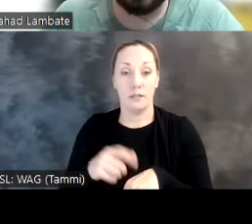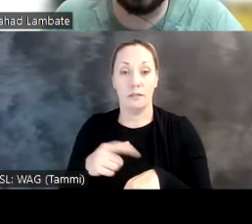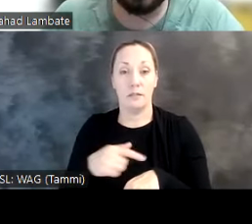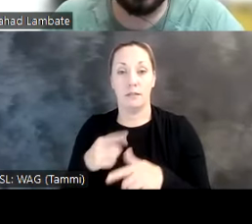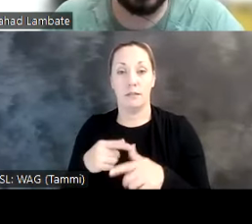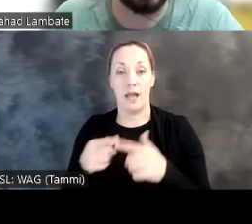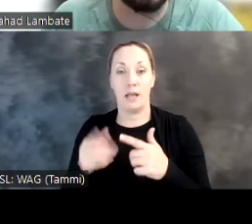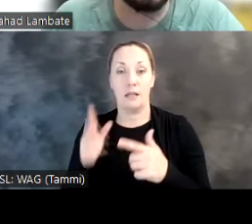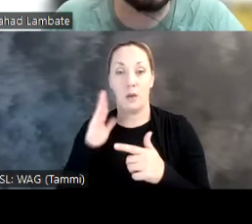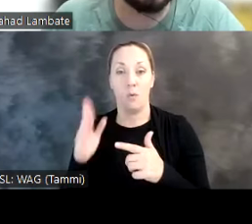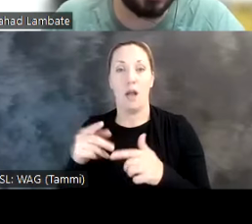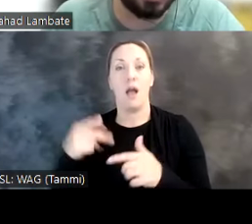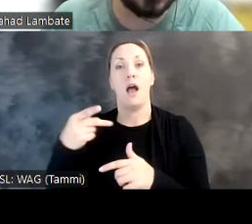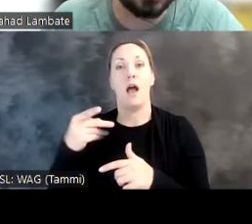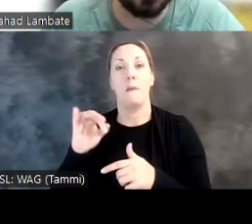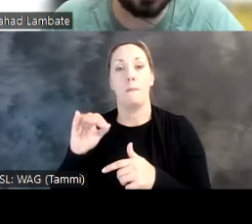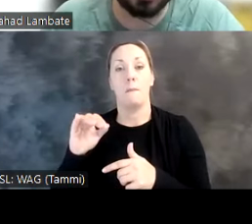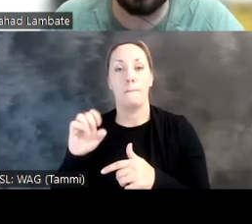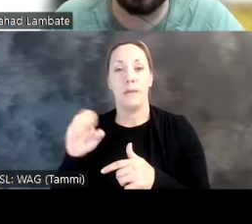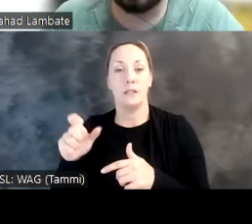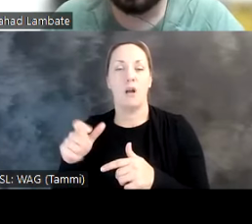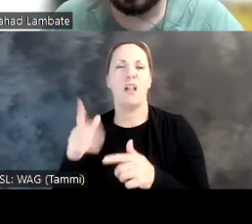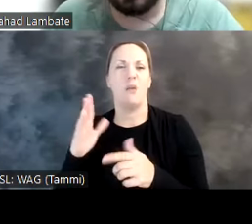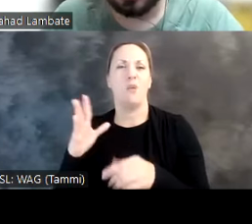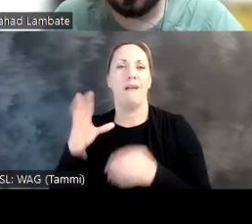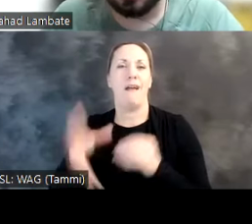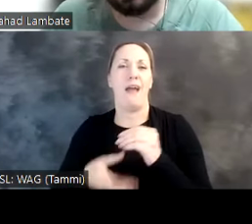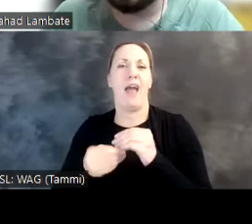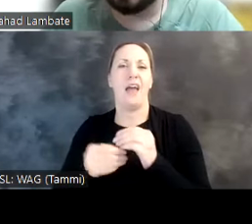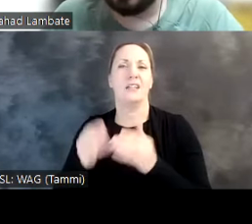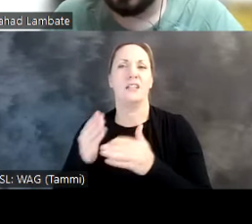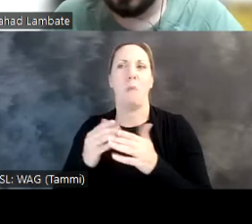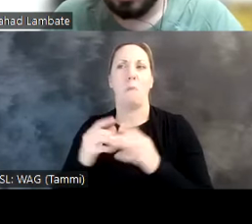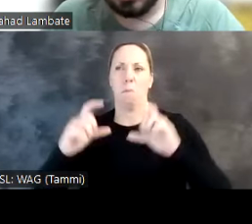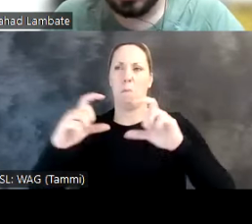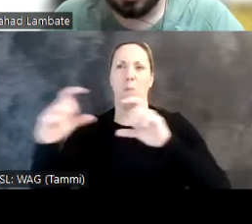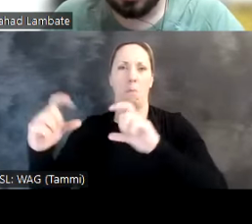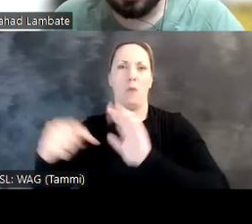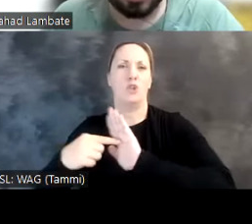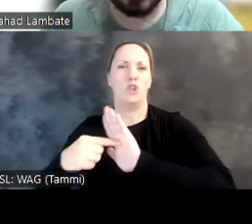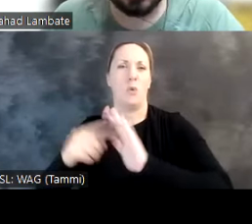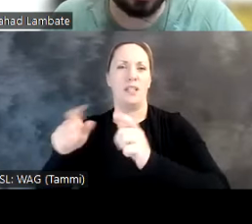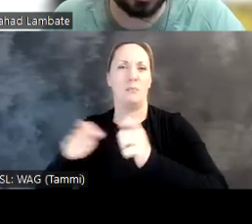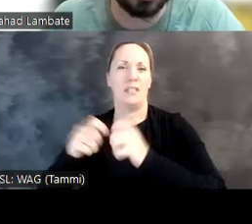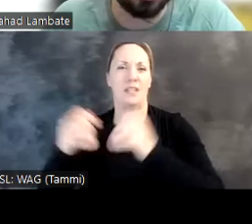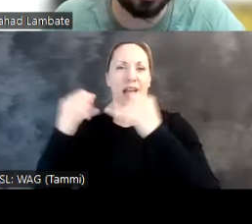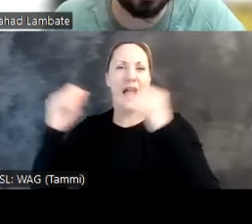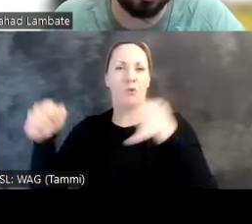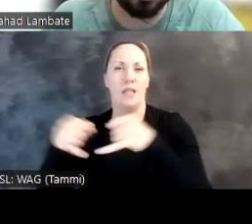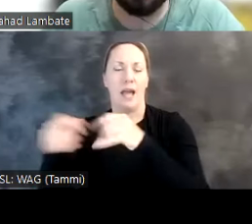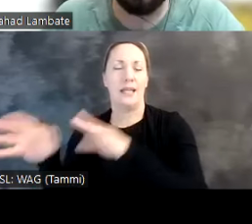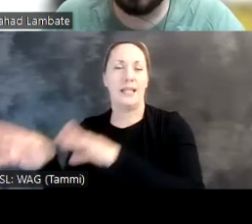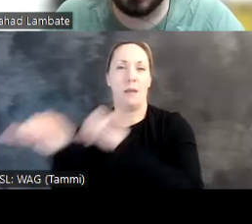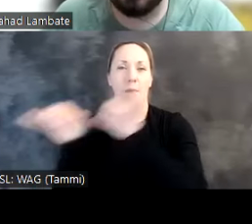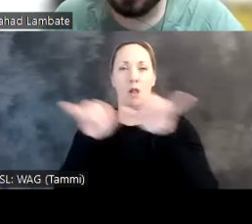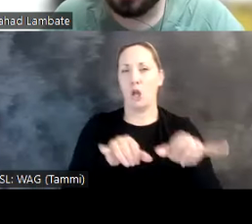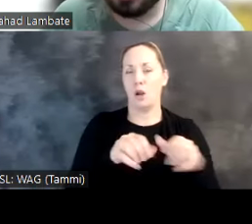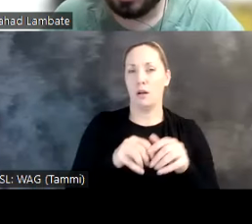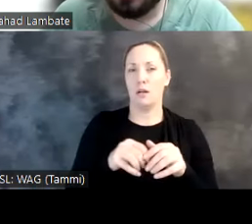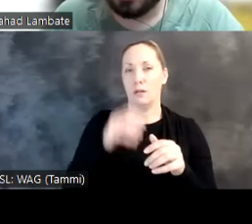and it will add certain classes to it, and it will show a particular outline. Similarly, as soon as you move away from